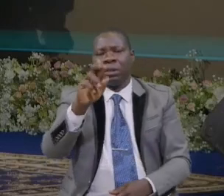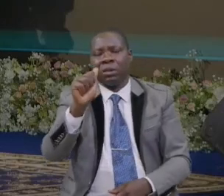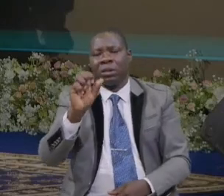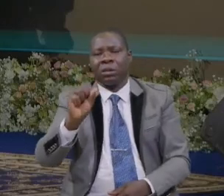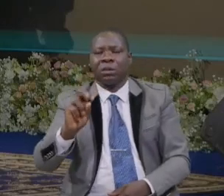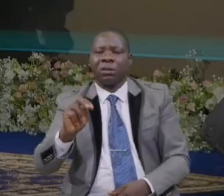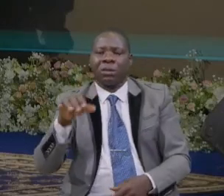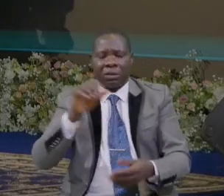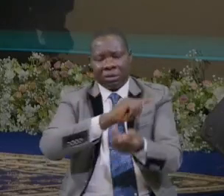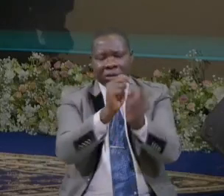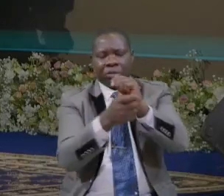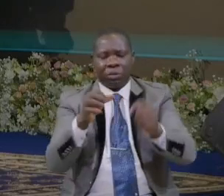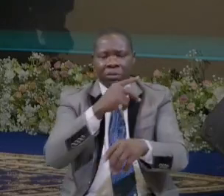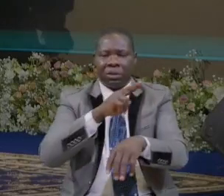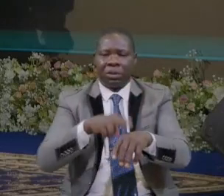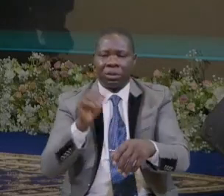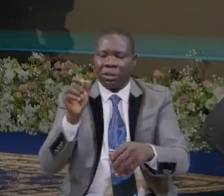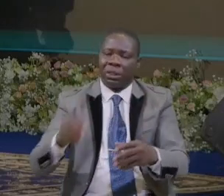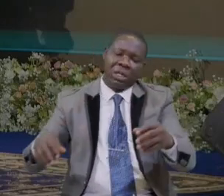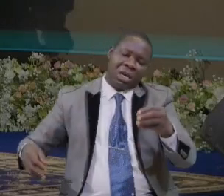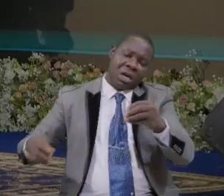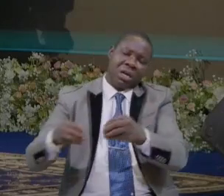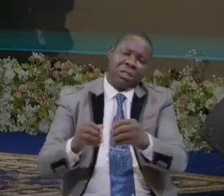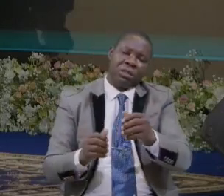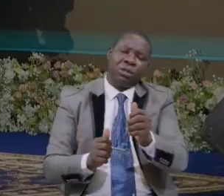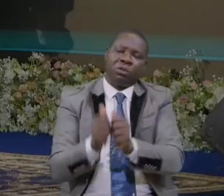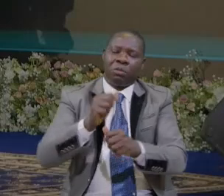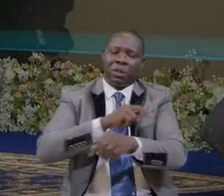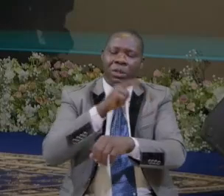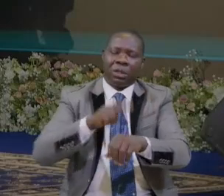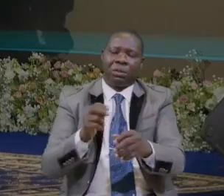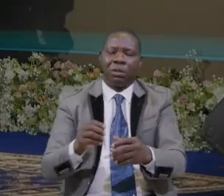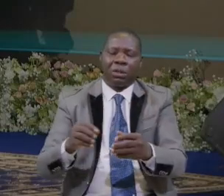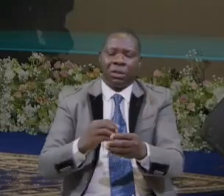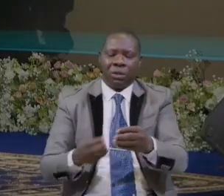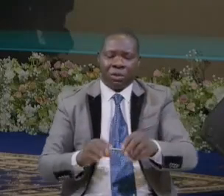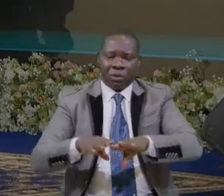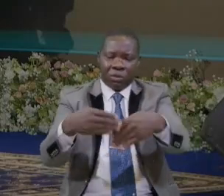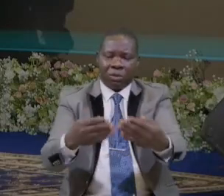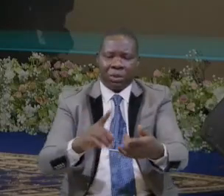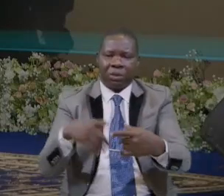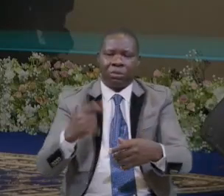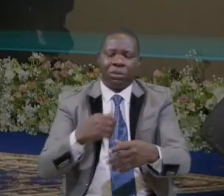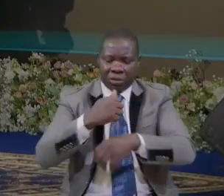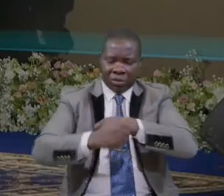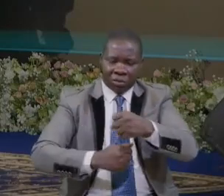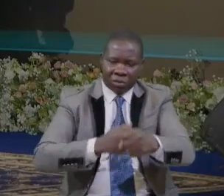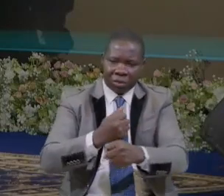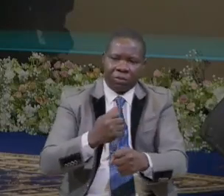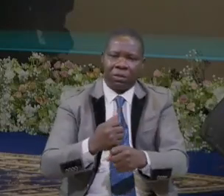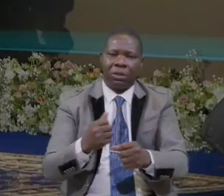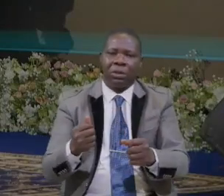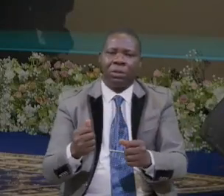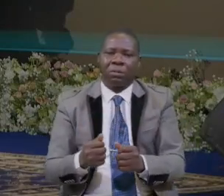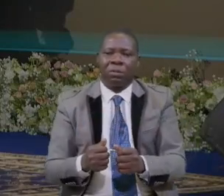added supernatural supply to the suffering widow. N